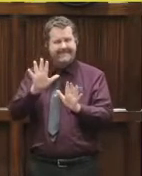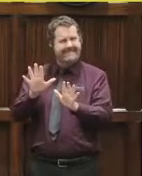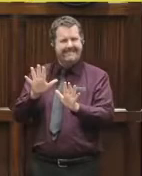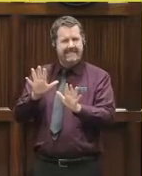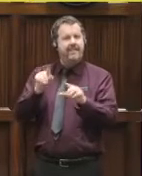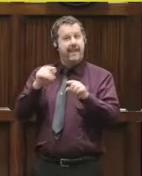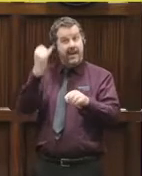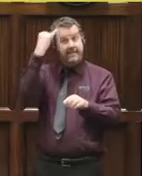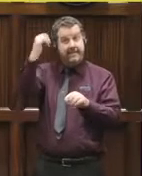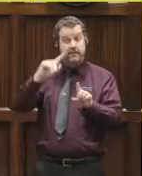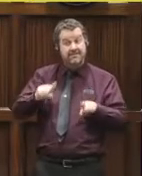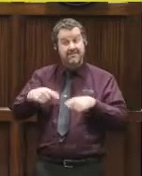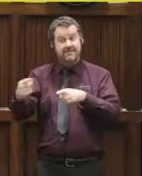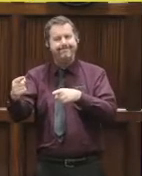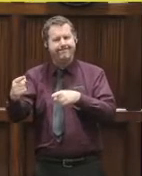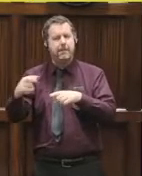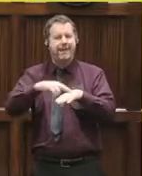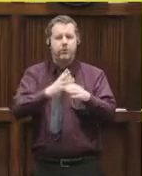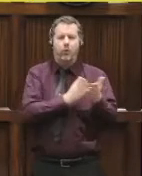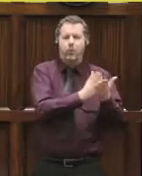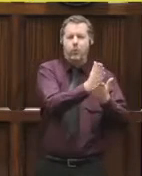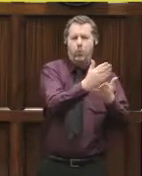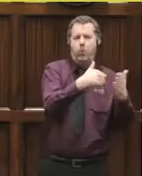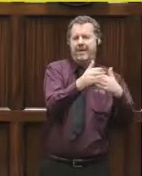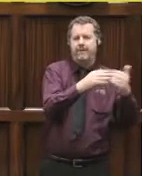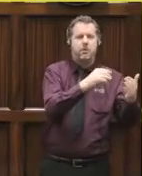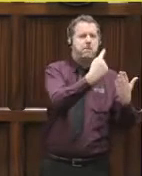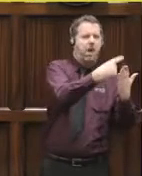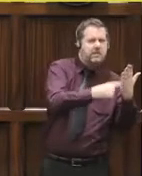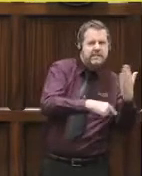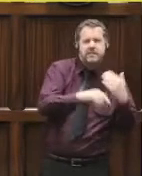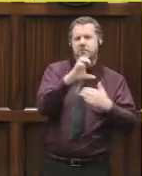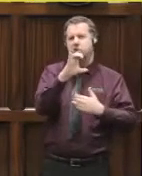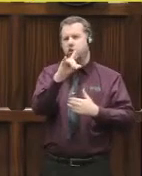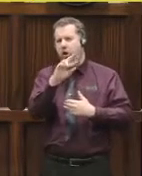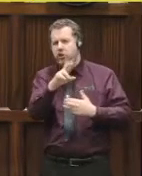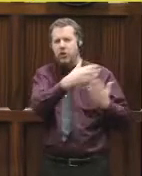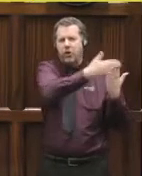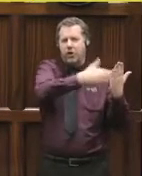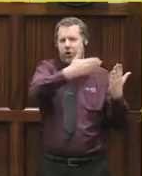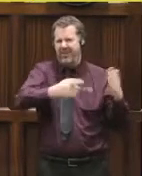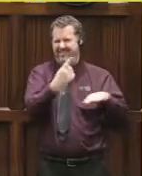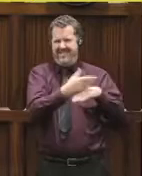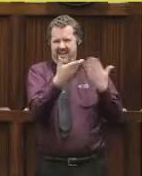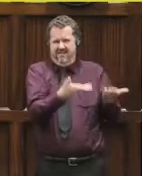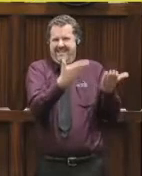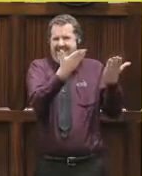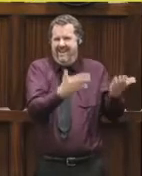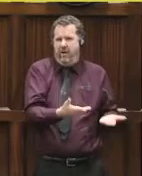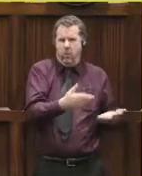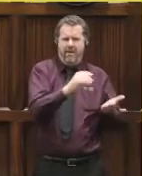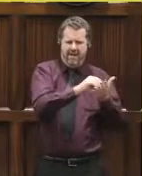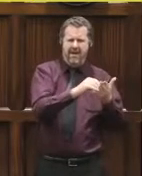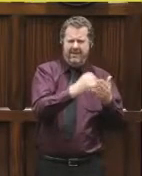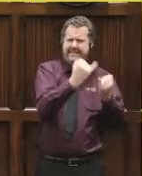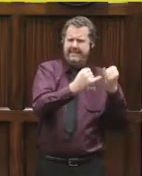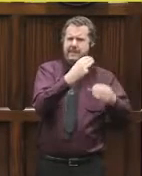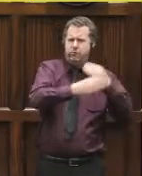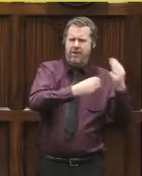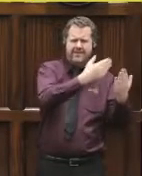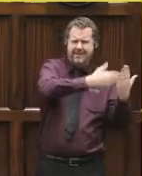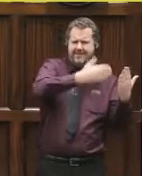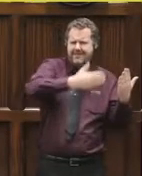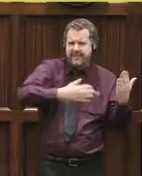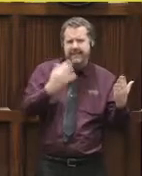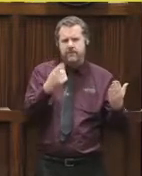challenged through the existing charters and policies which set out a detailed process for consideration and redress